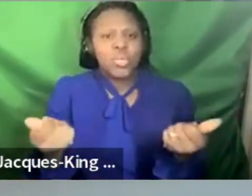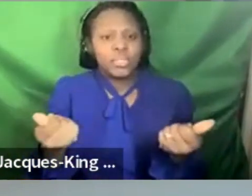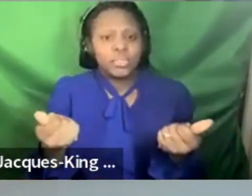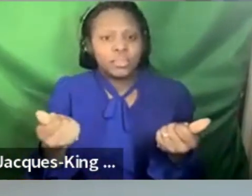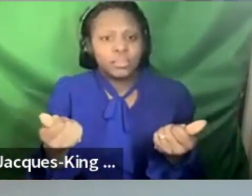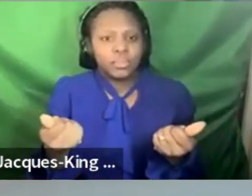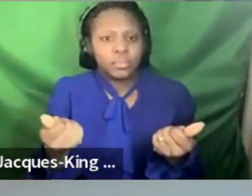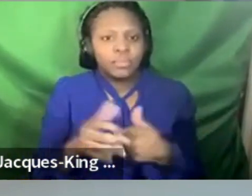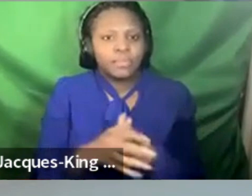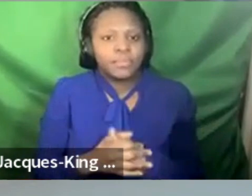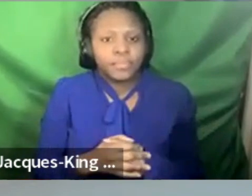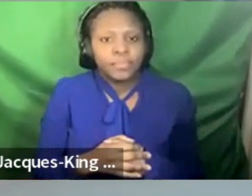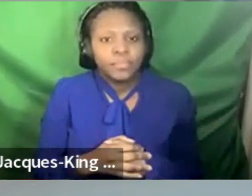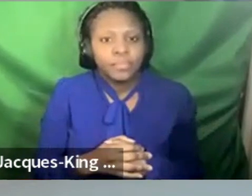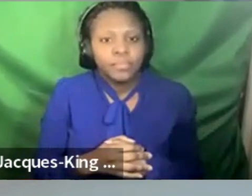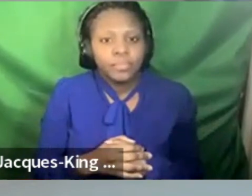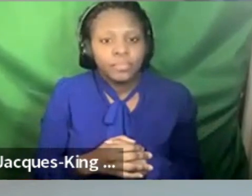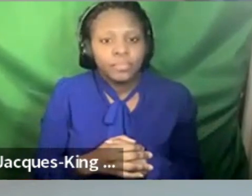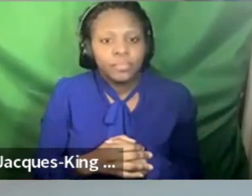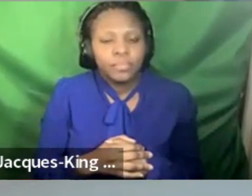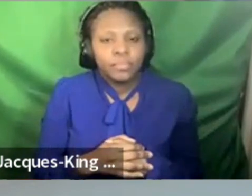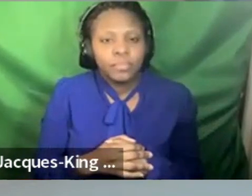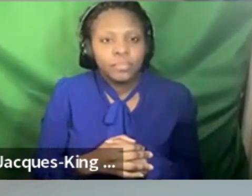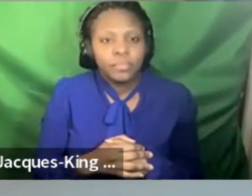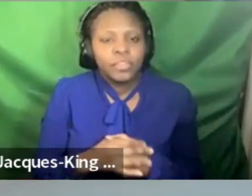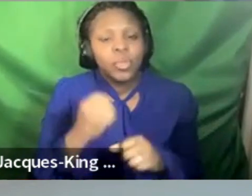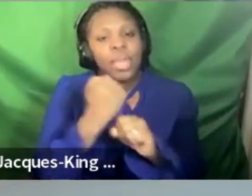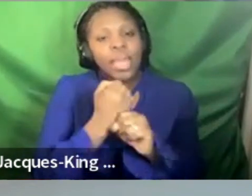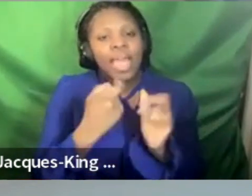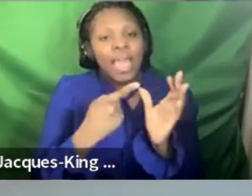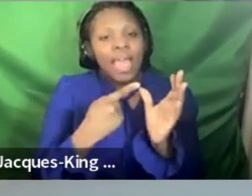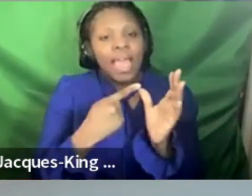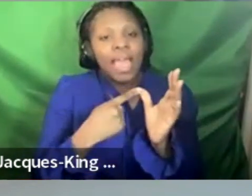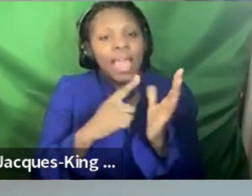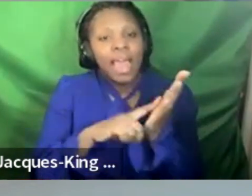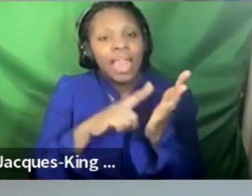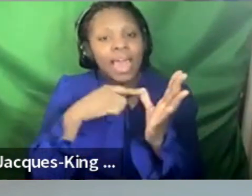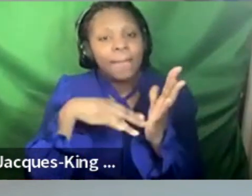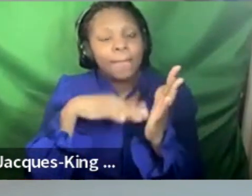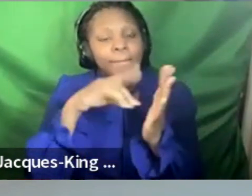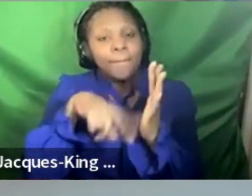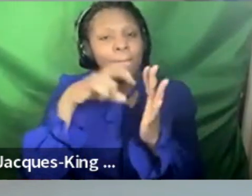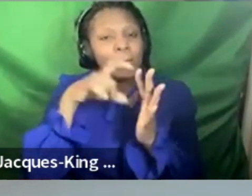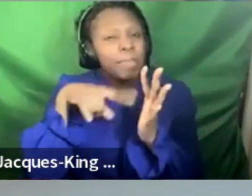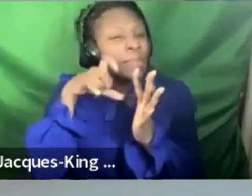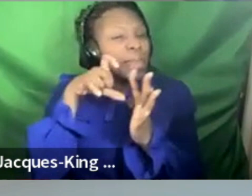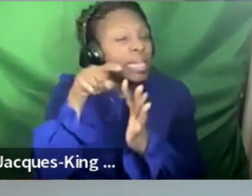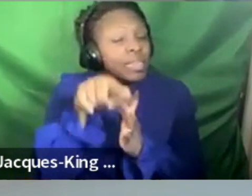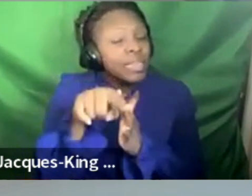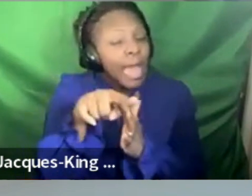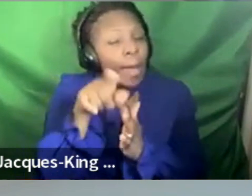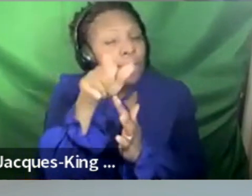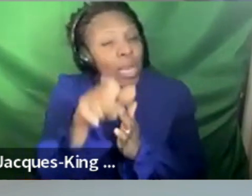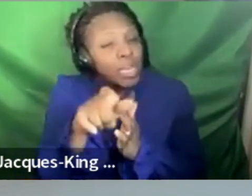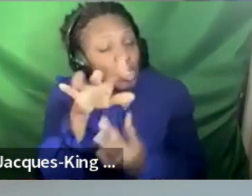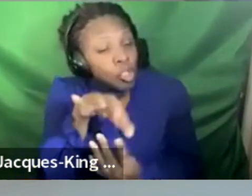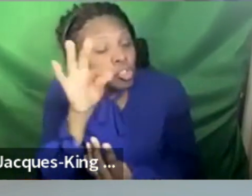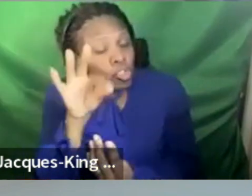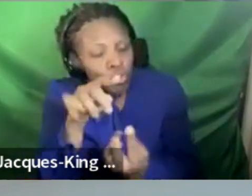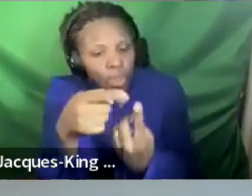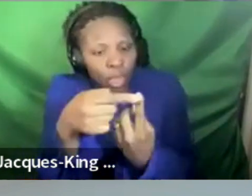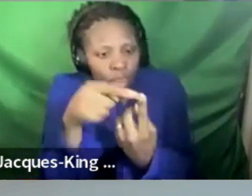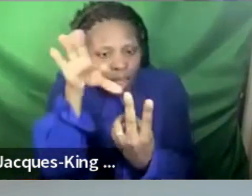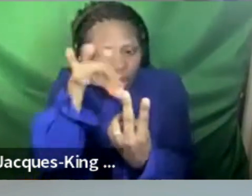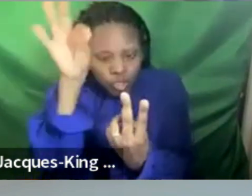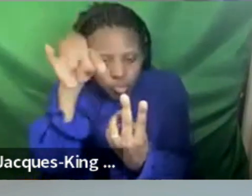so Ganymede is immediately, by choosing that person, Shakespeare choosing that person for Rosalind to become,